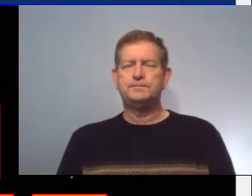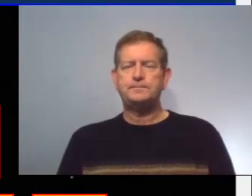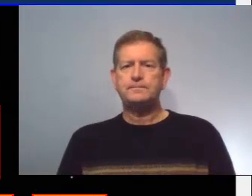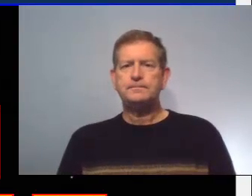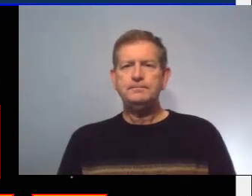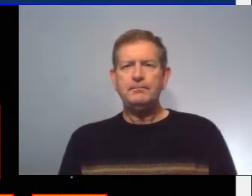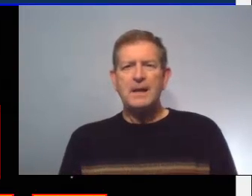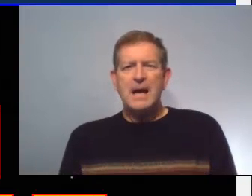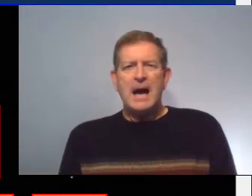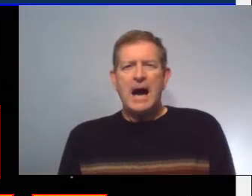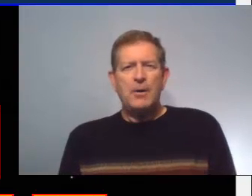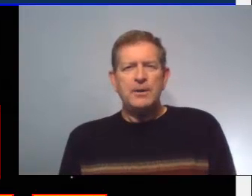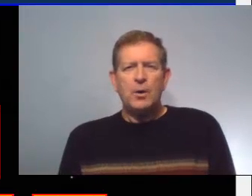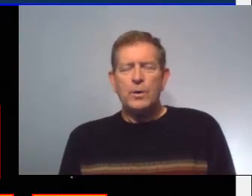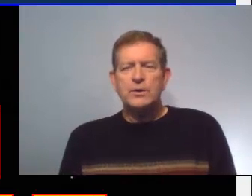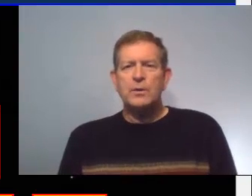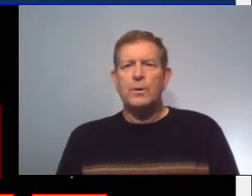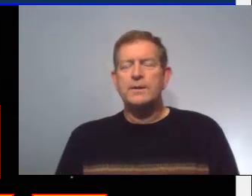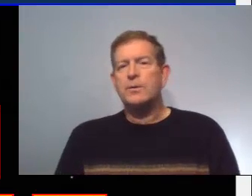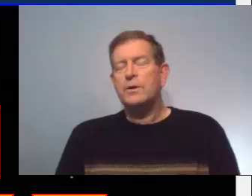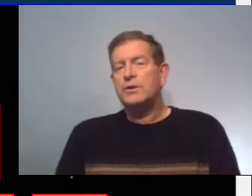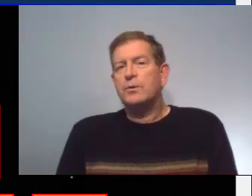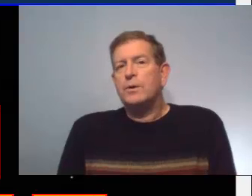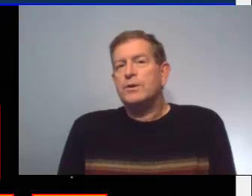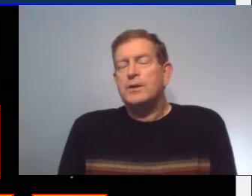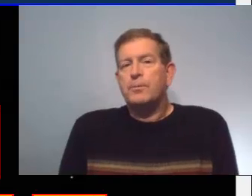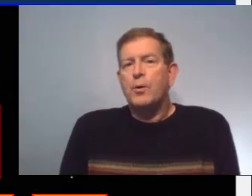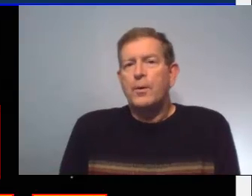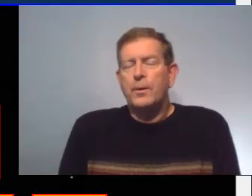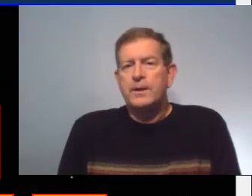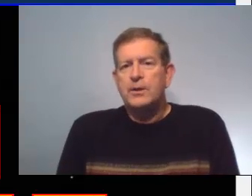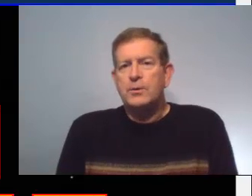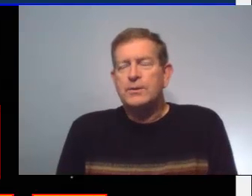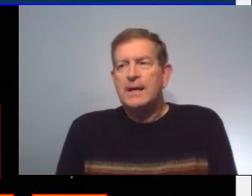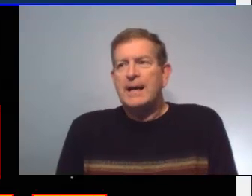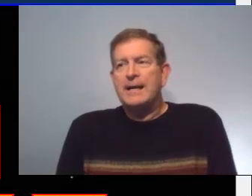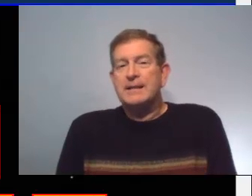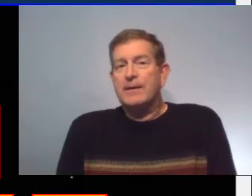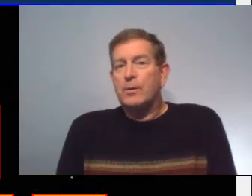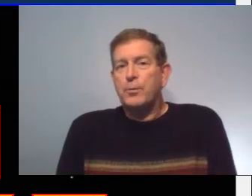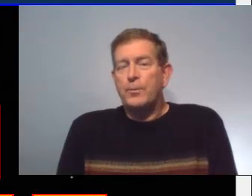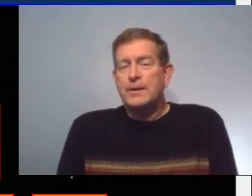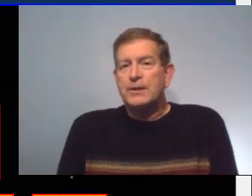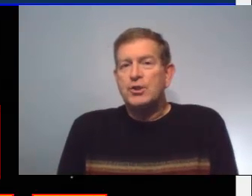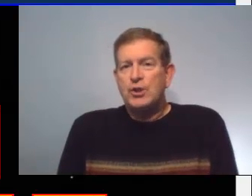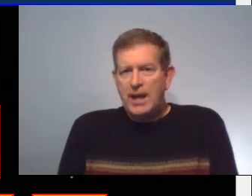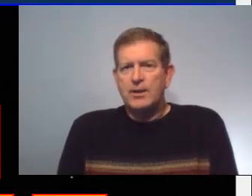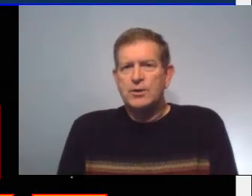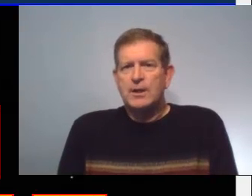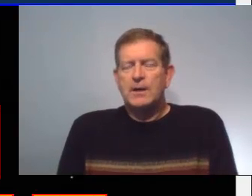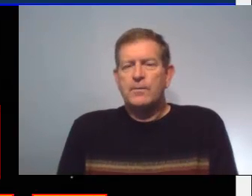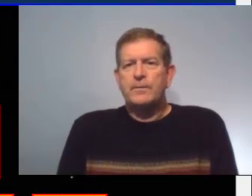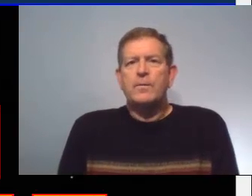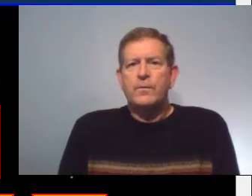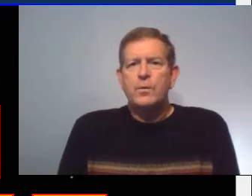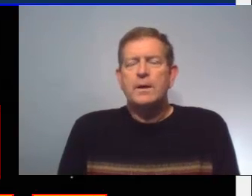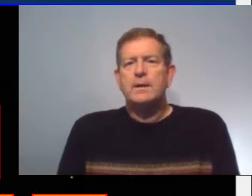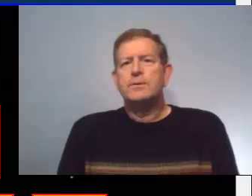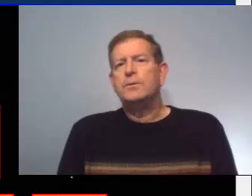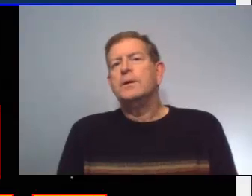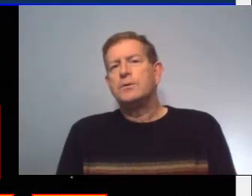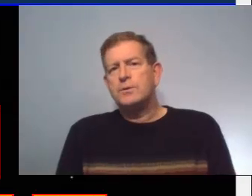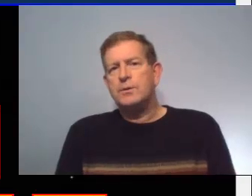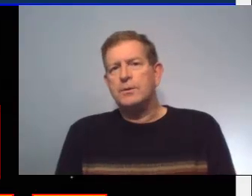you, how do you know which is the appropriate one to use, and is it ever appropriate to change from